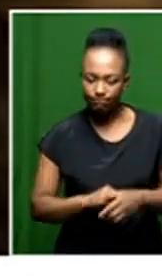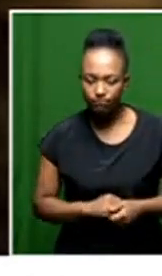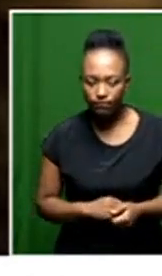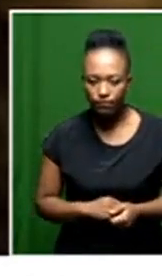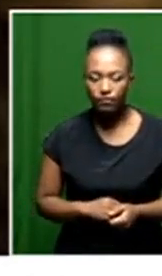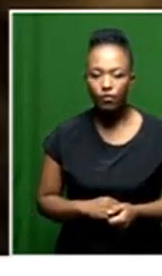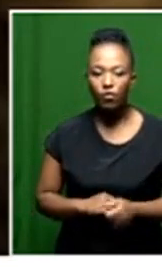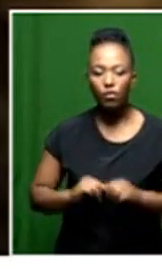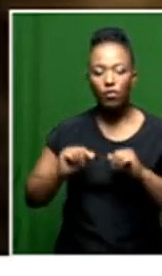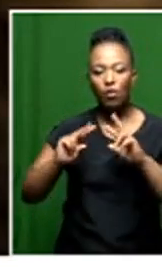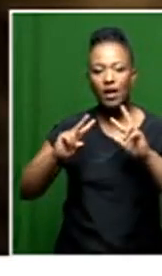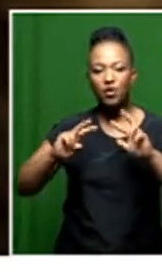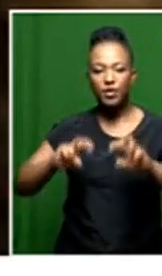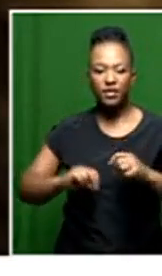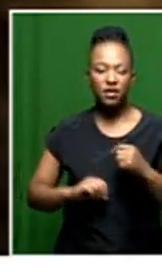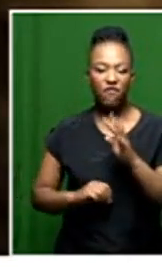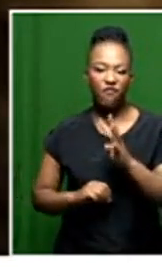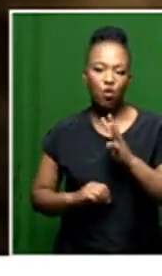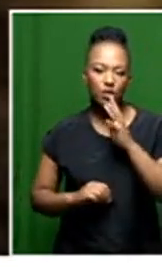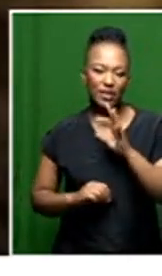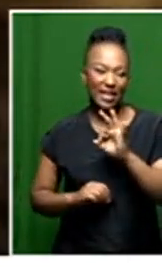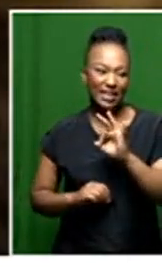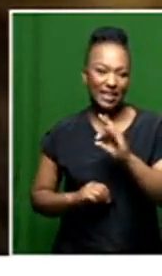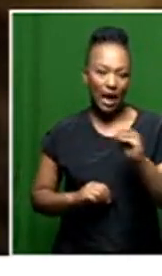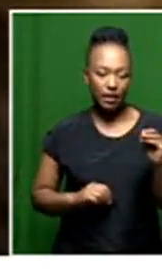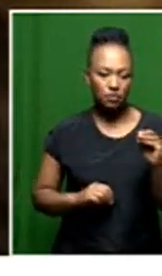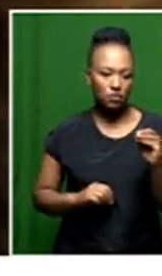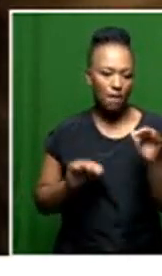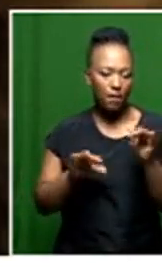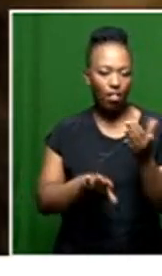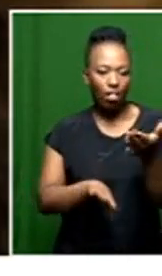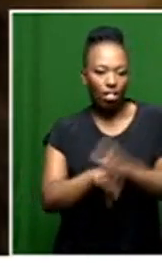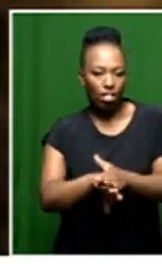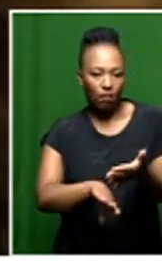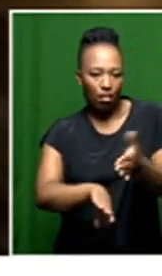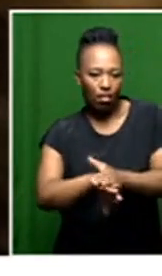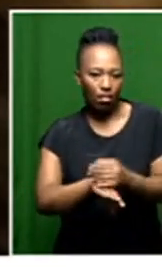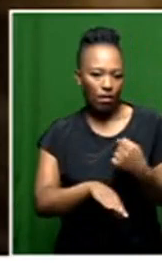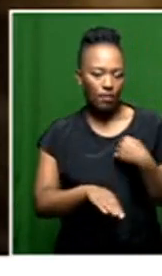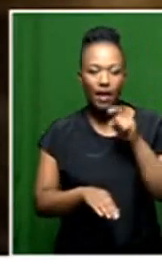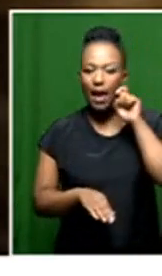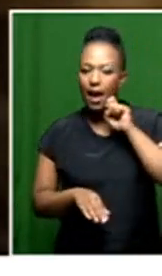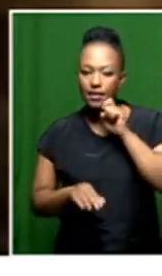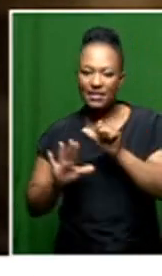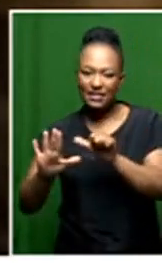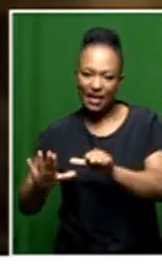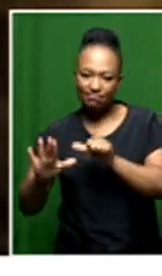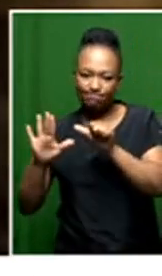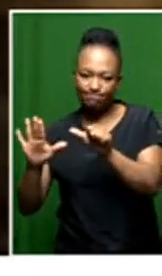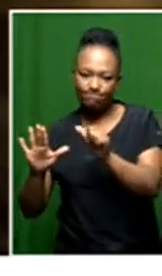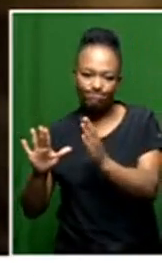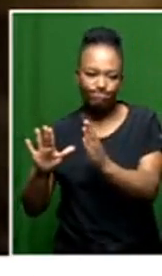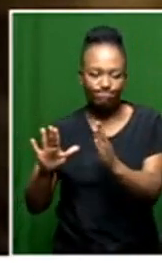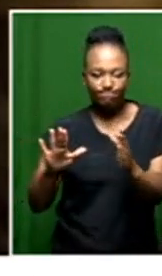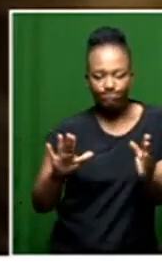they studied the 4,500 deaths that happened, which was predominantly above the age of 60, and